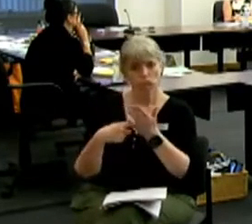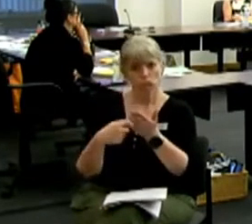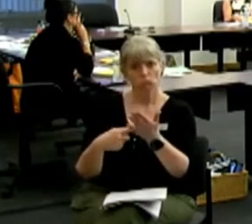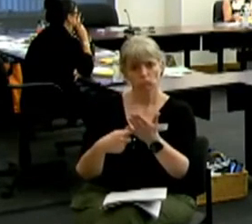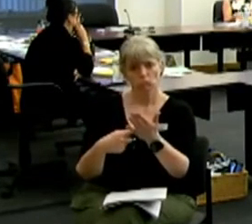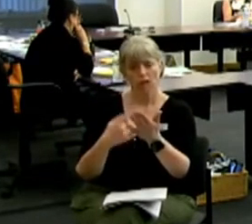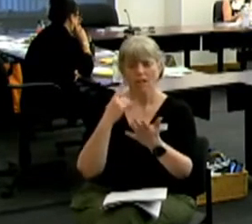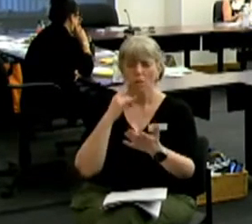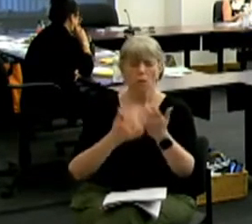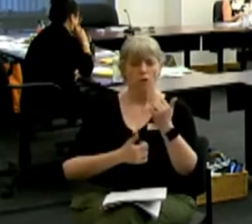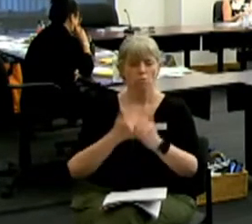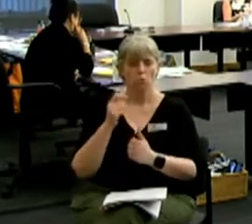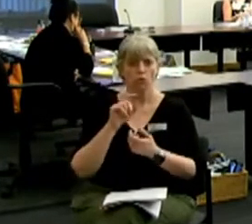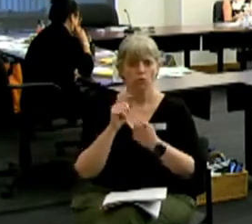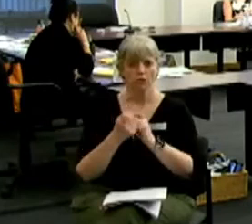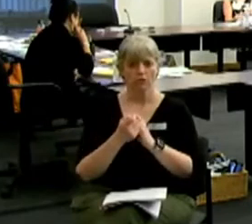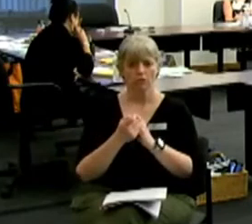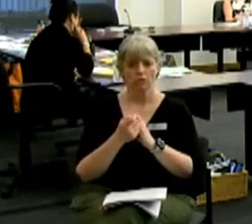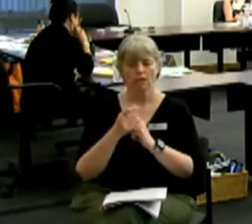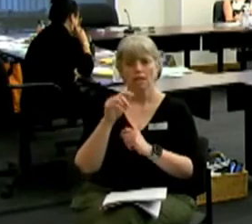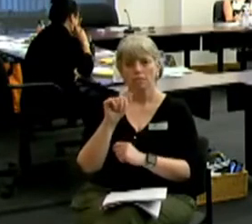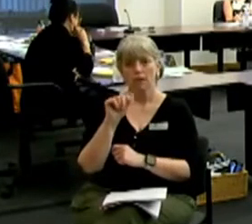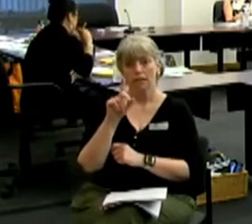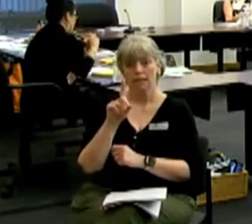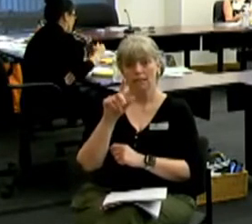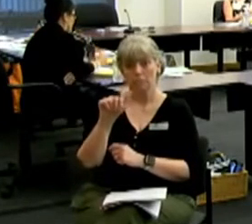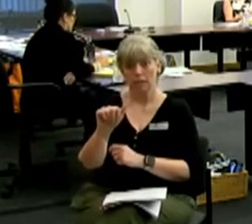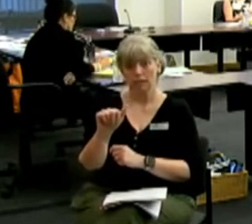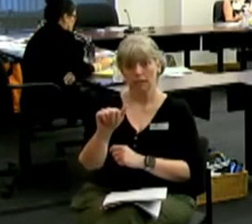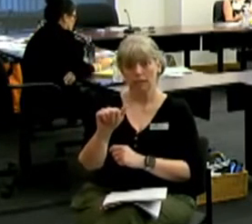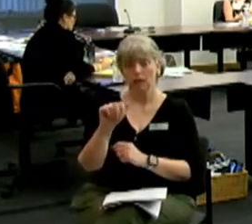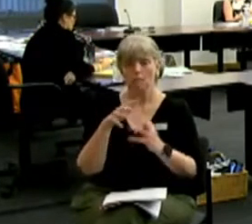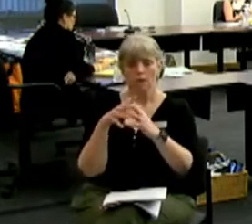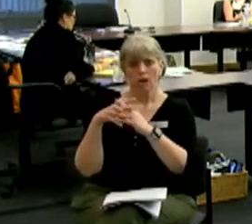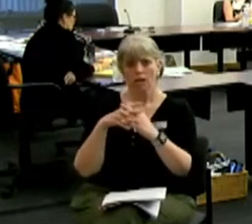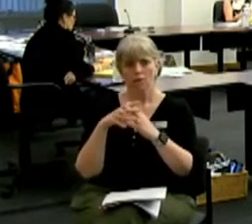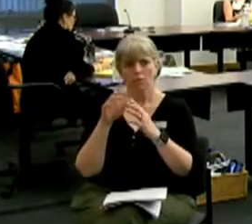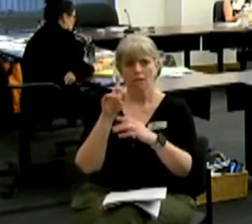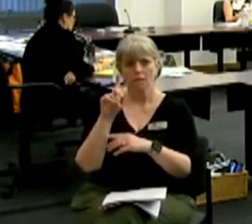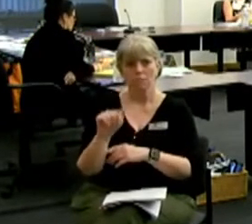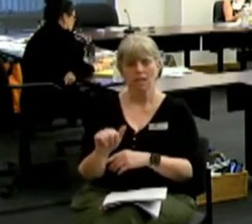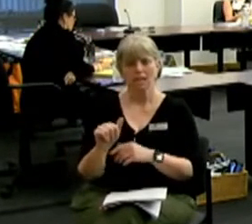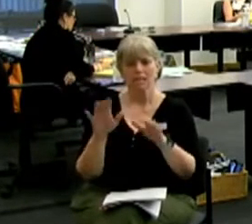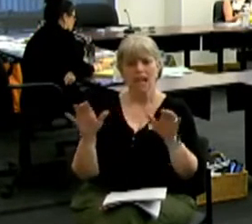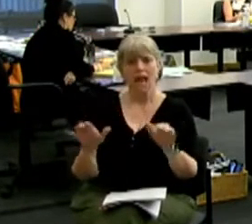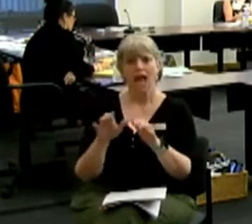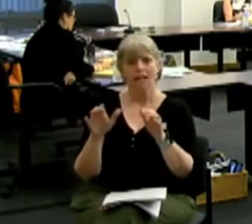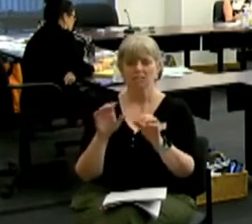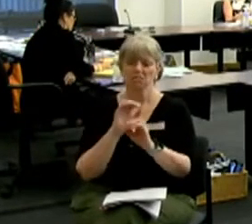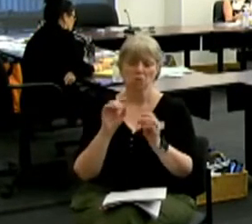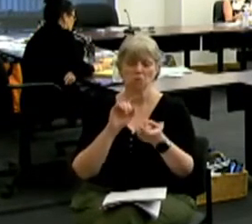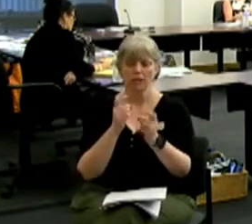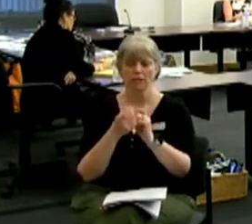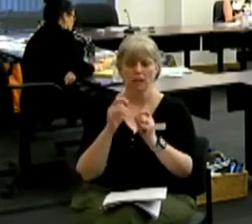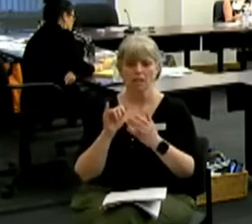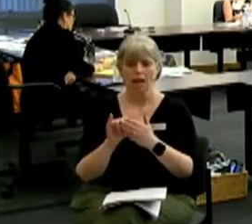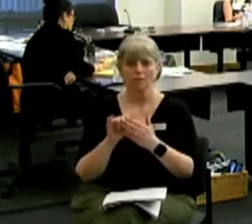with the most changes. American with Disabilities Act is pretty standard. No real changes on that one. Staff